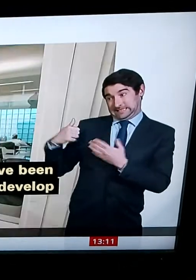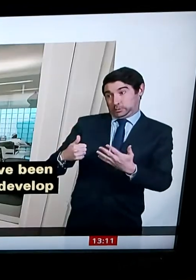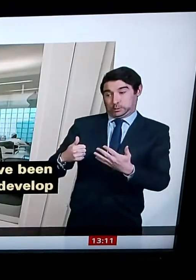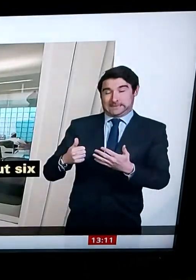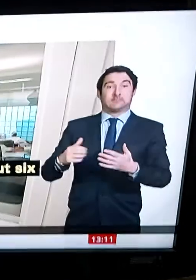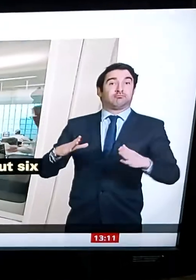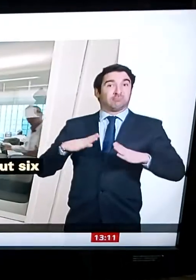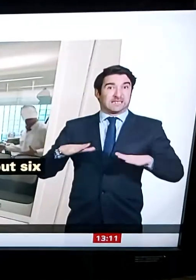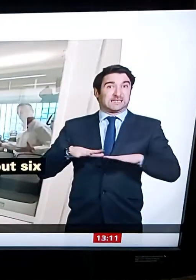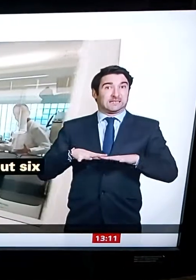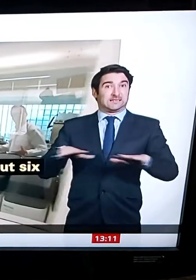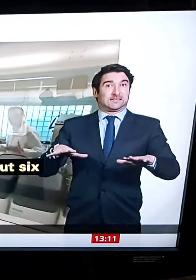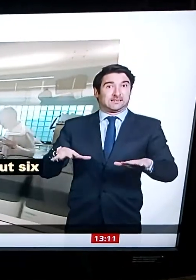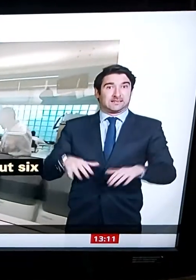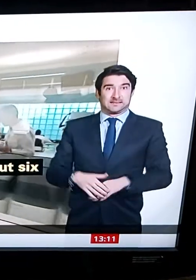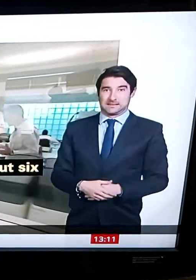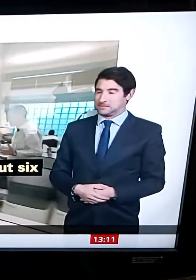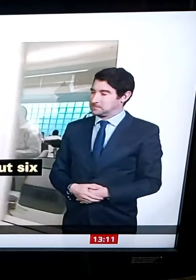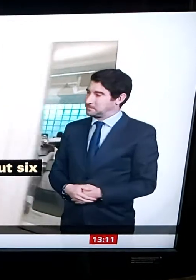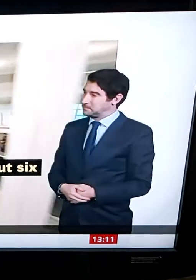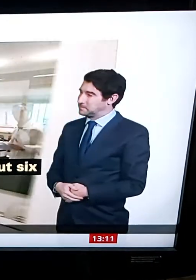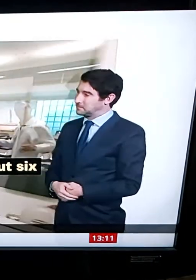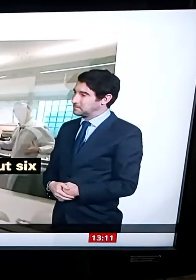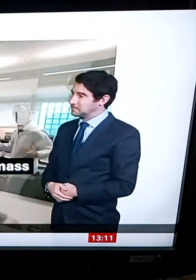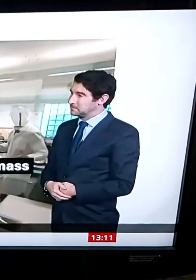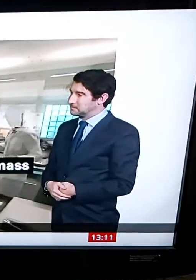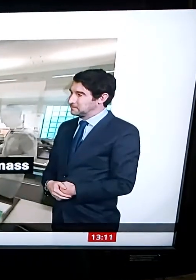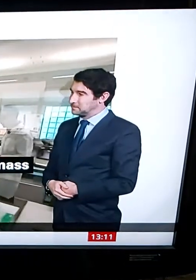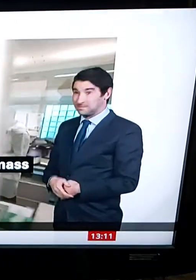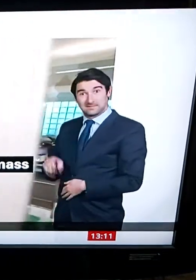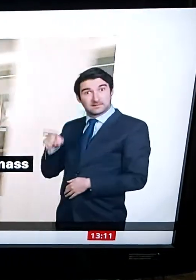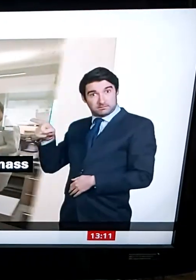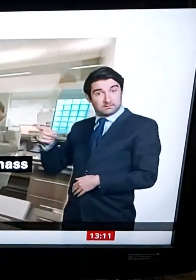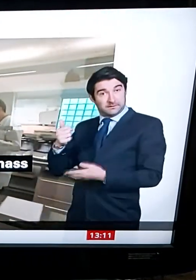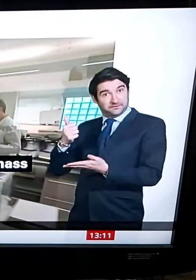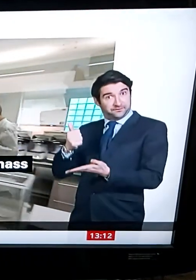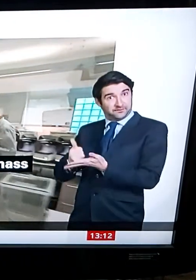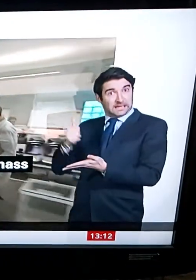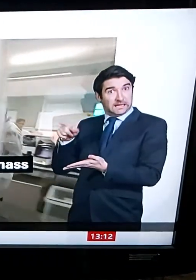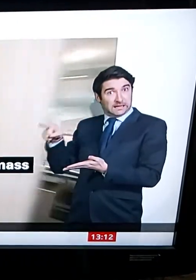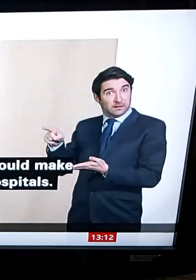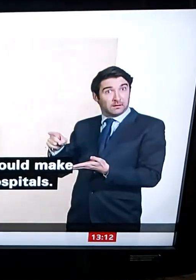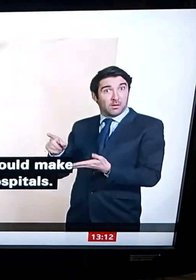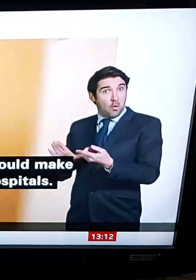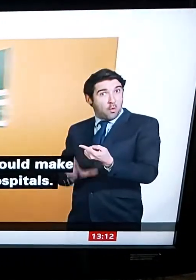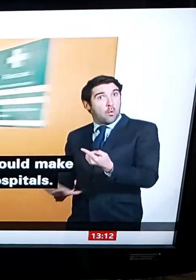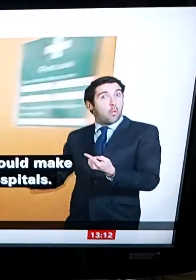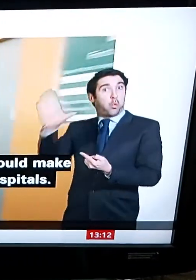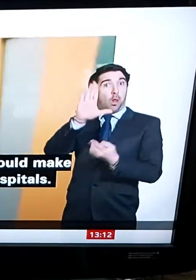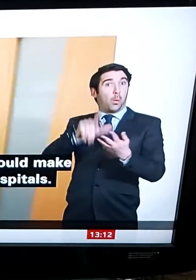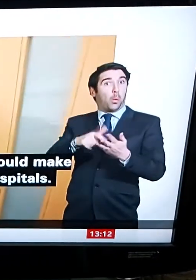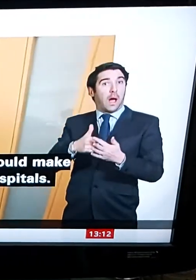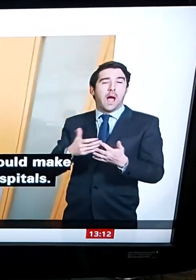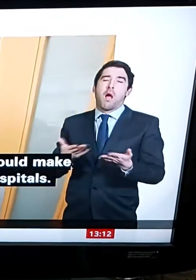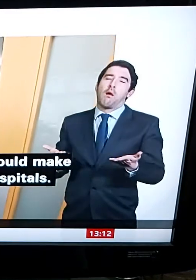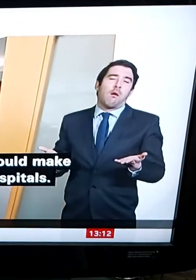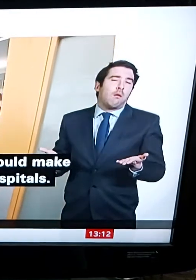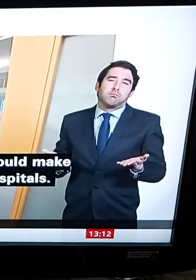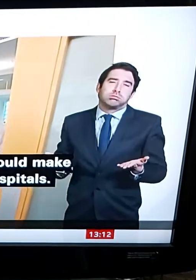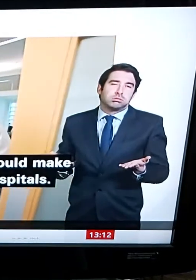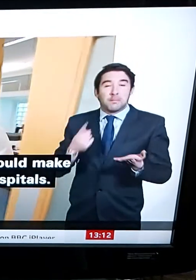stage. This is not the answer to mass testing of everybody across the country, but it could make a huge difference in our